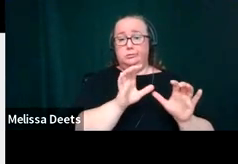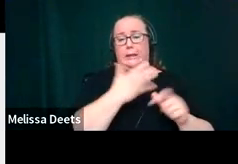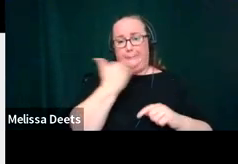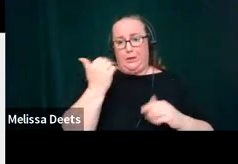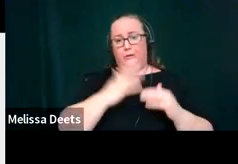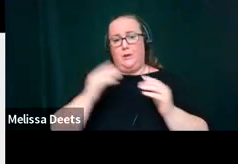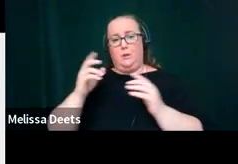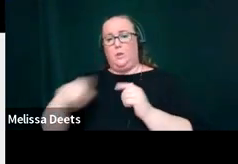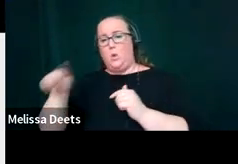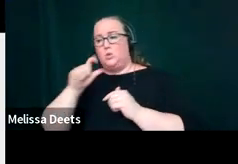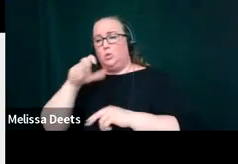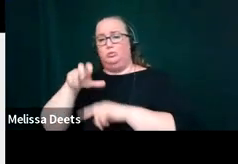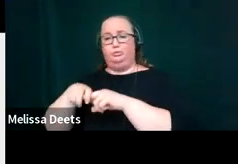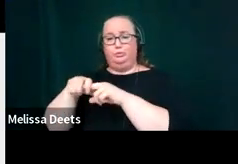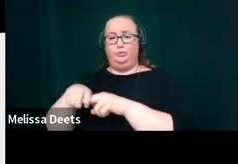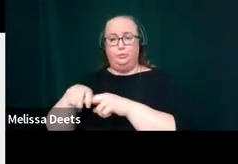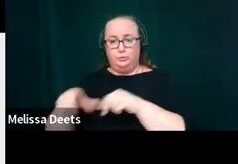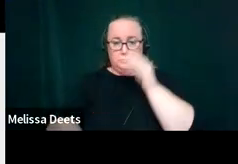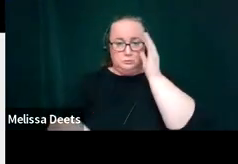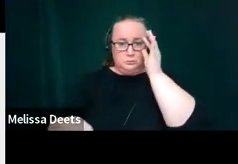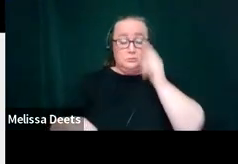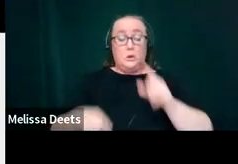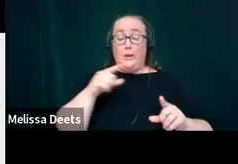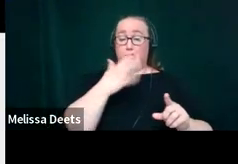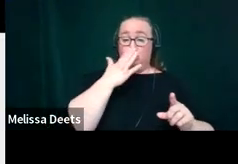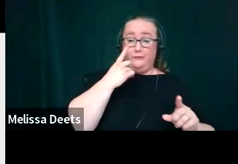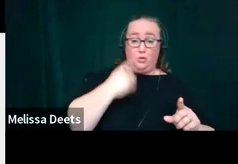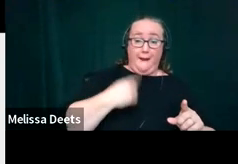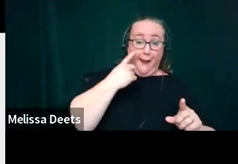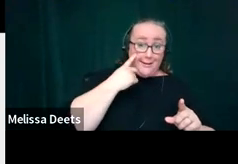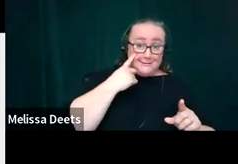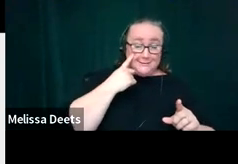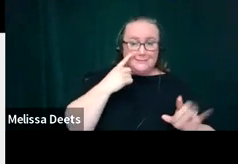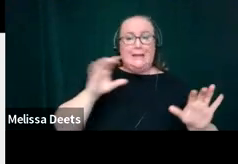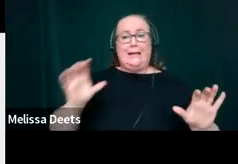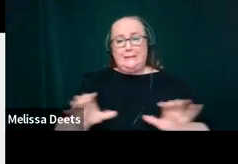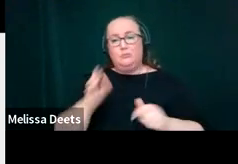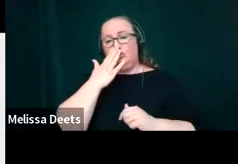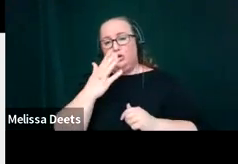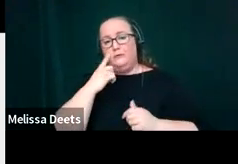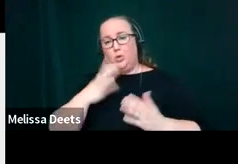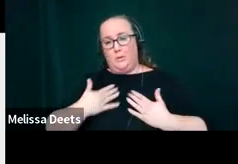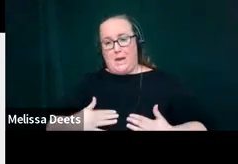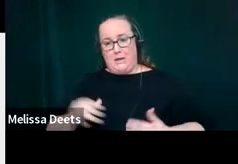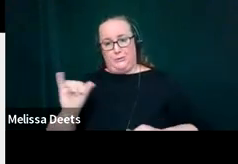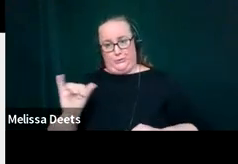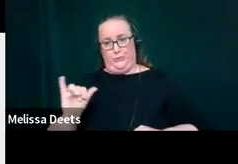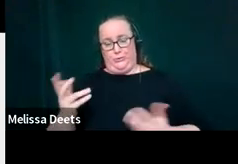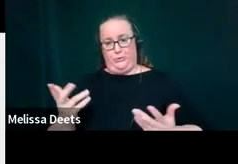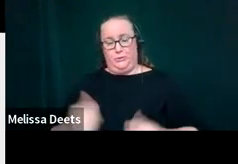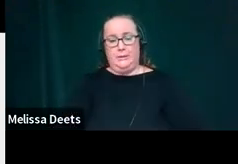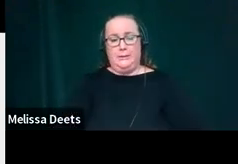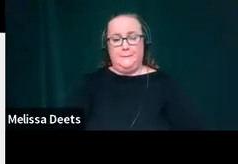physical activity we know is good not only for the eyes, but also for the rest of the body and for overall health. But